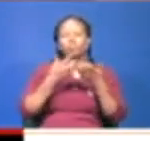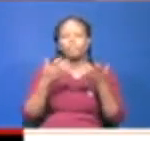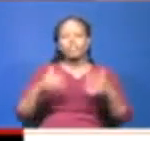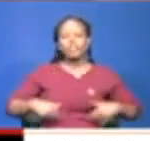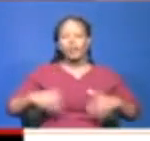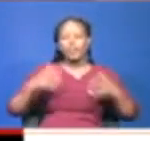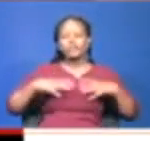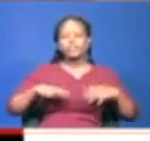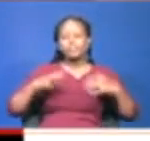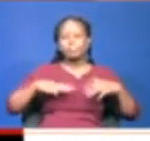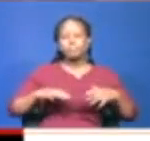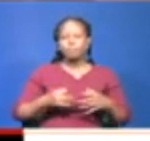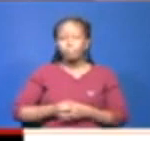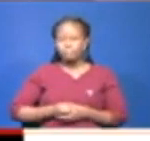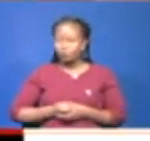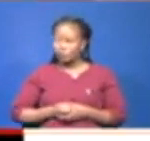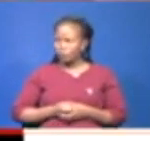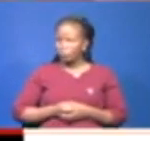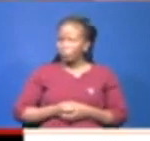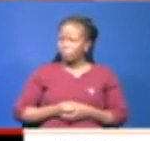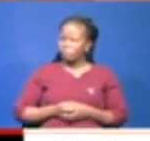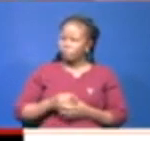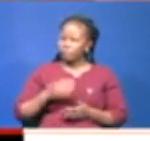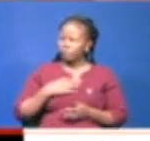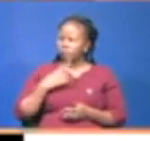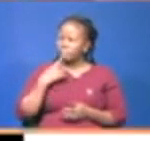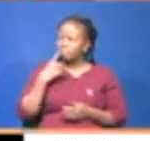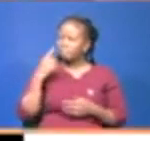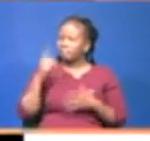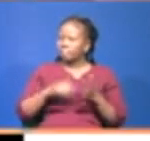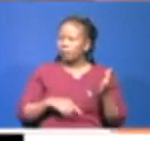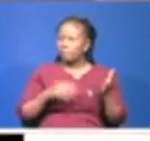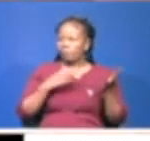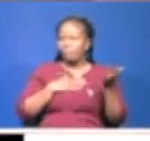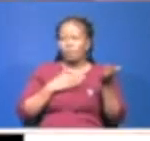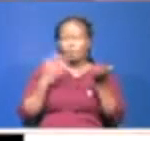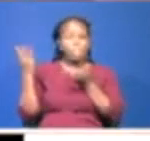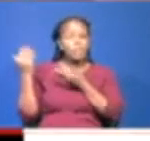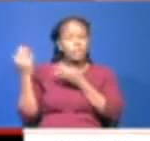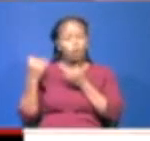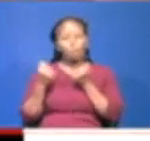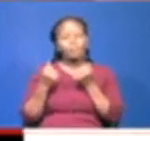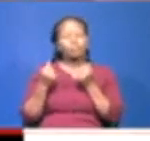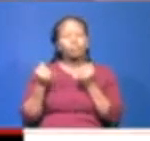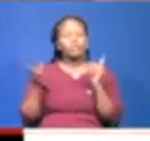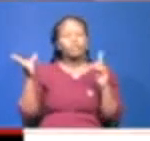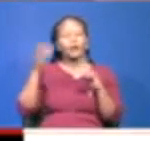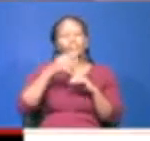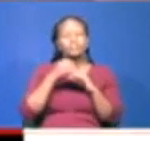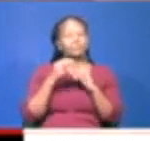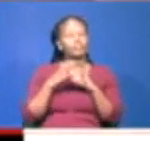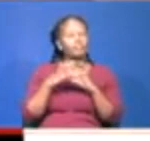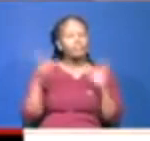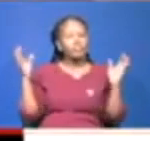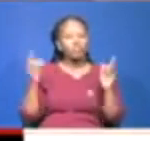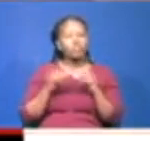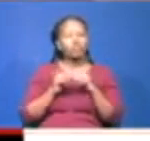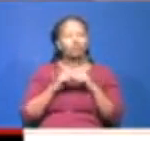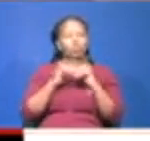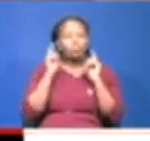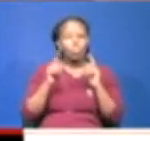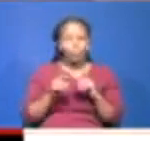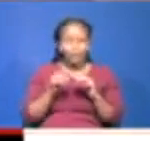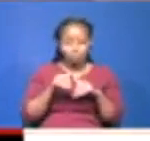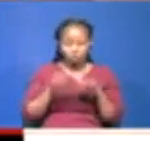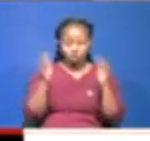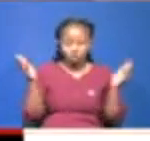sector? Let me say where I hope it will go and where I think it must go. It must go in the direction where young people